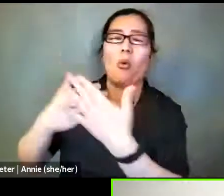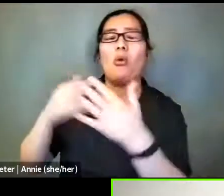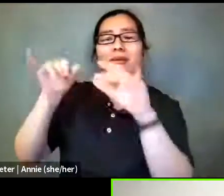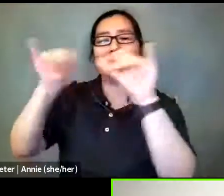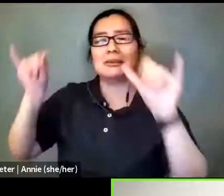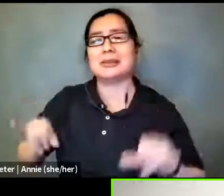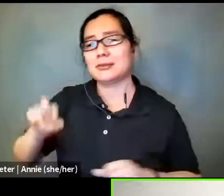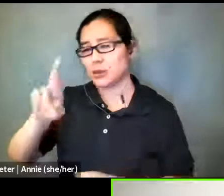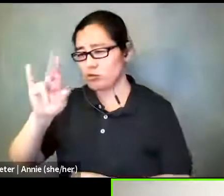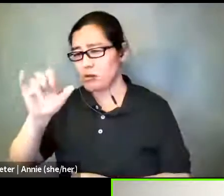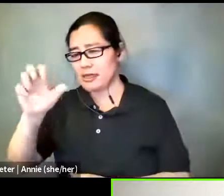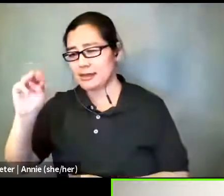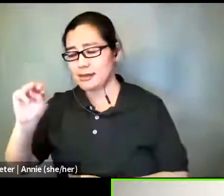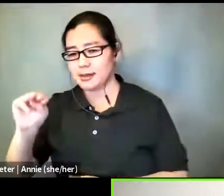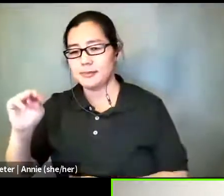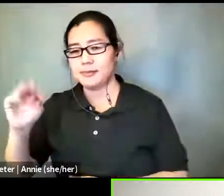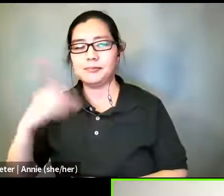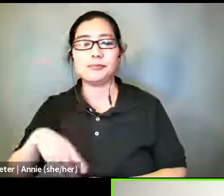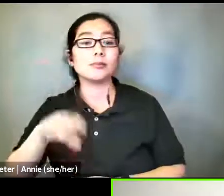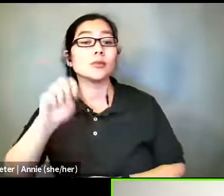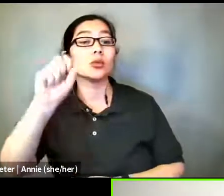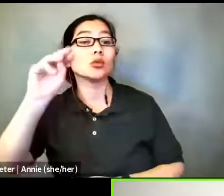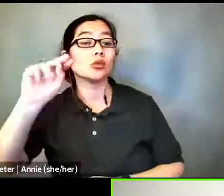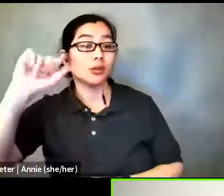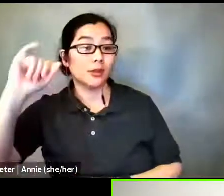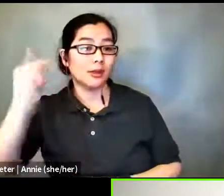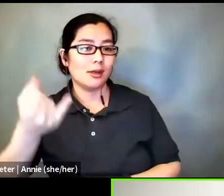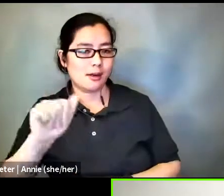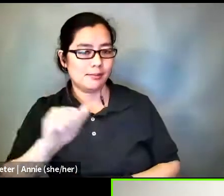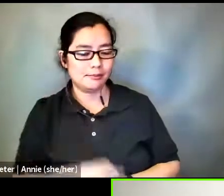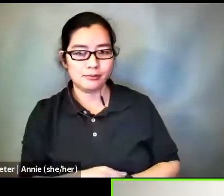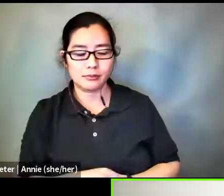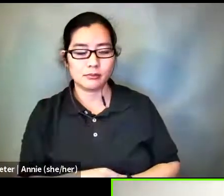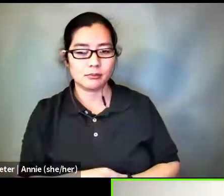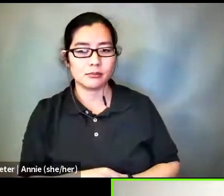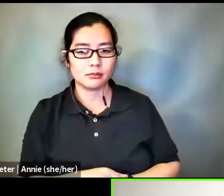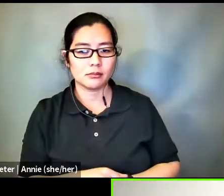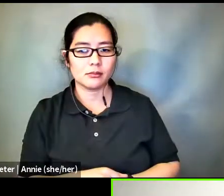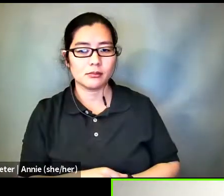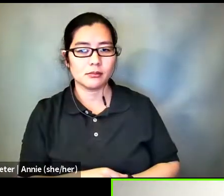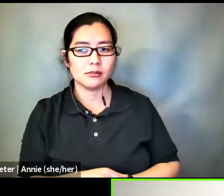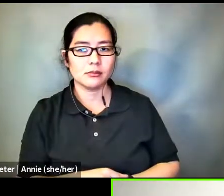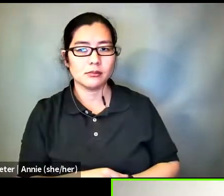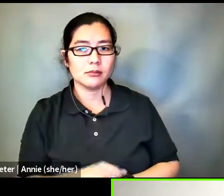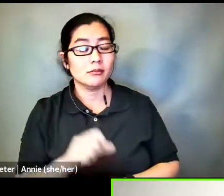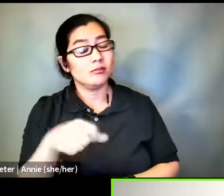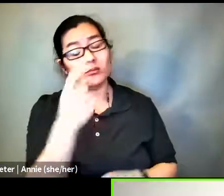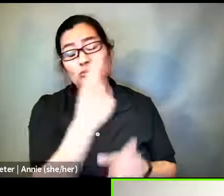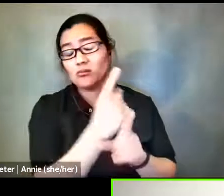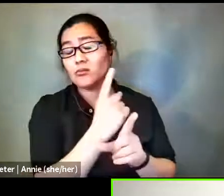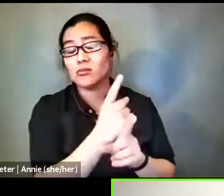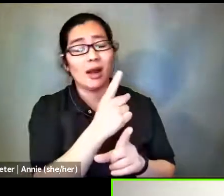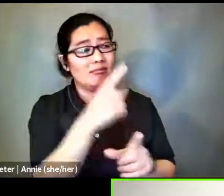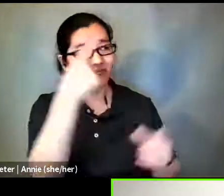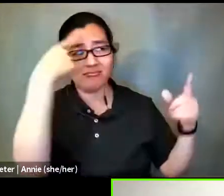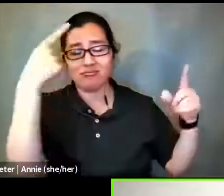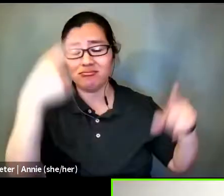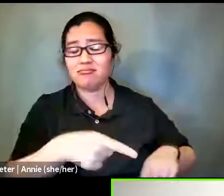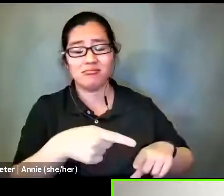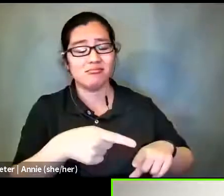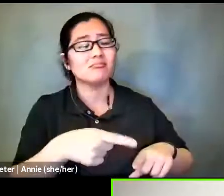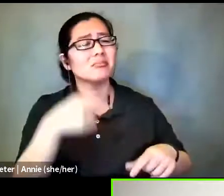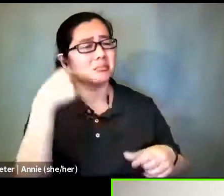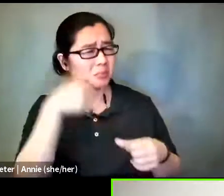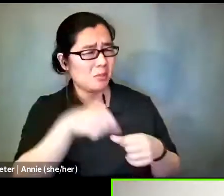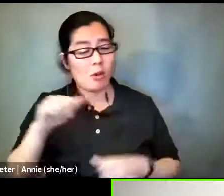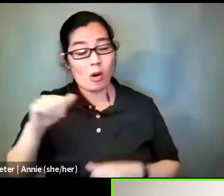the beauty of the work. Asana, for example, when last year, we came